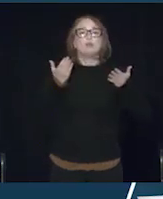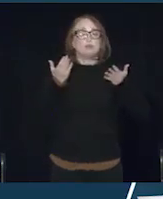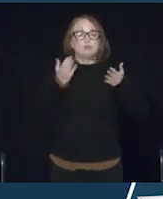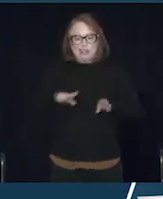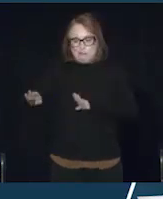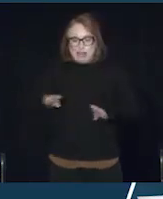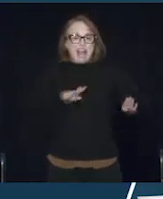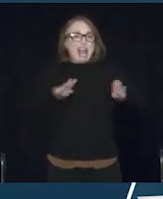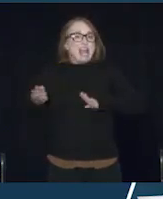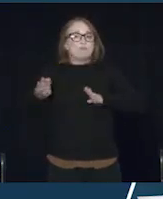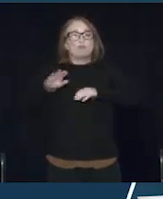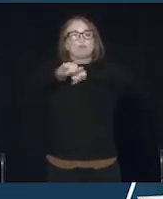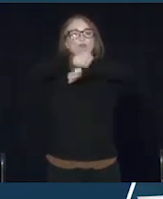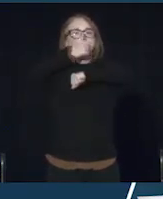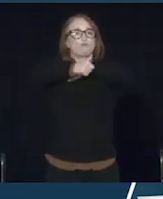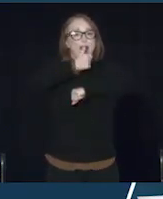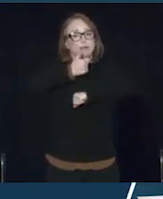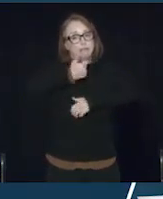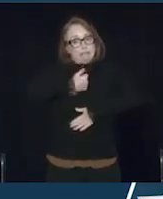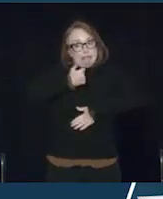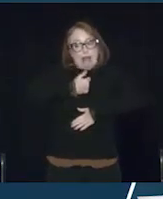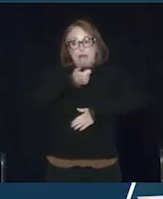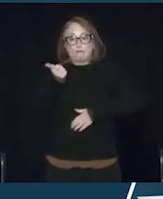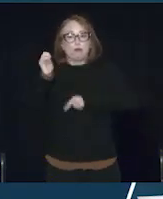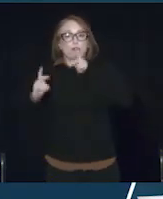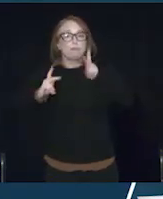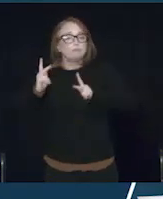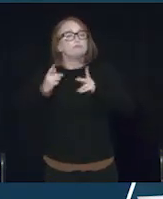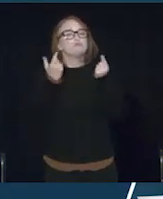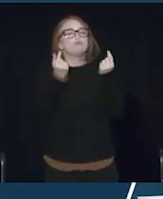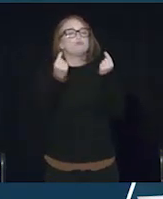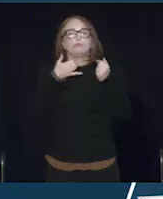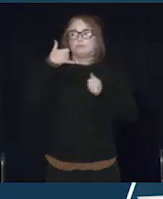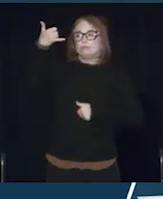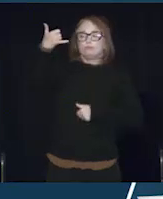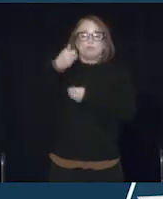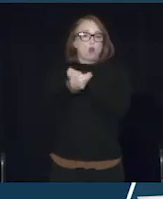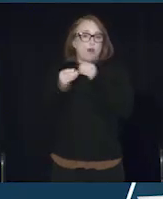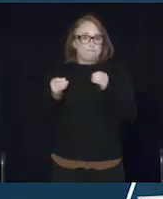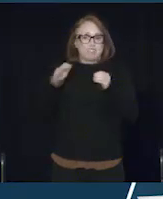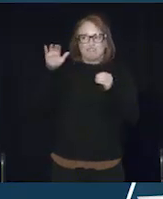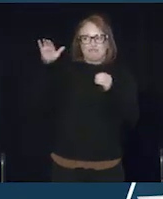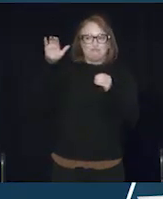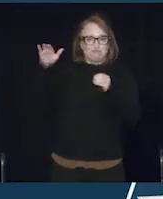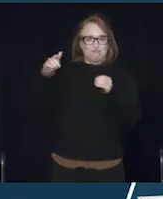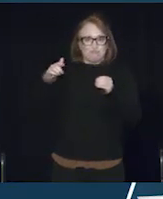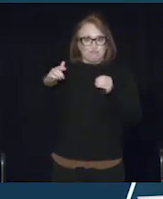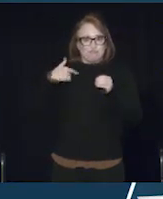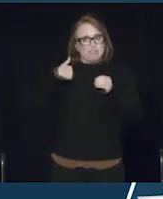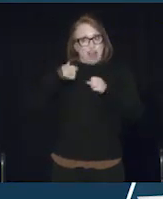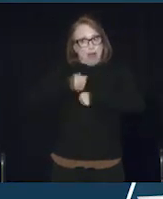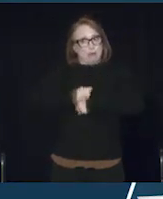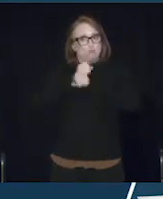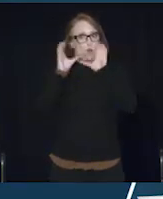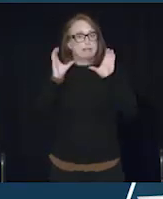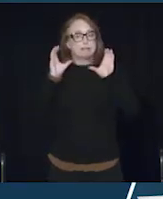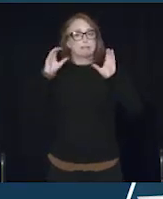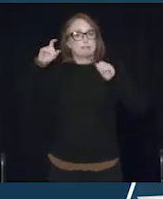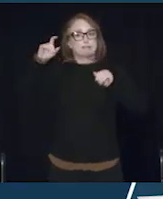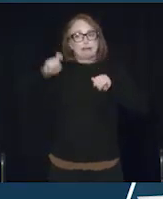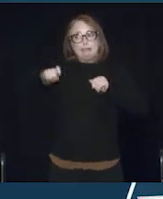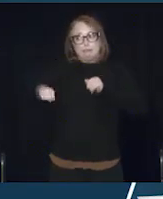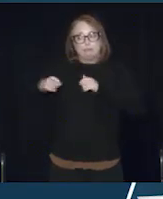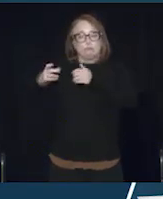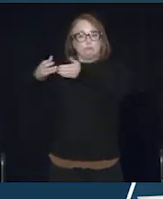to themselves or others, you call the regional office and you say, I'm in crisis and I need to request a crisis waiver